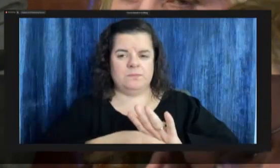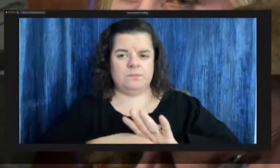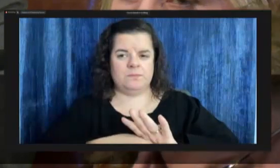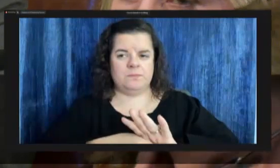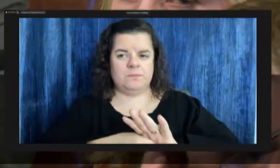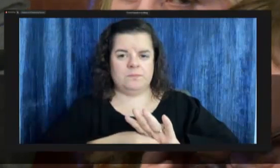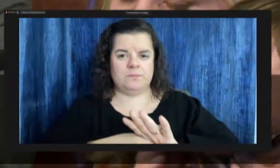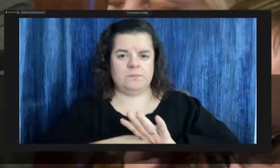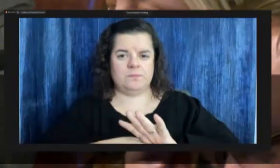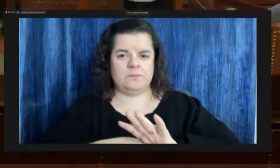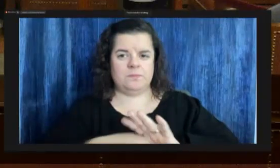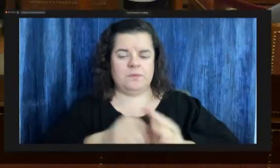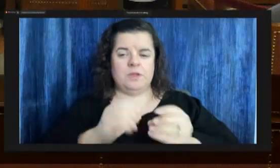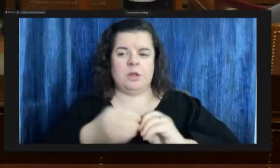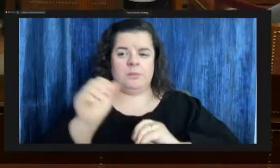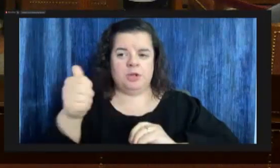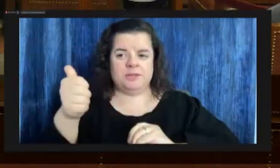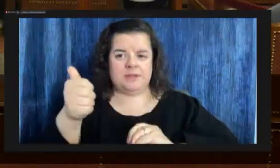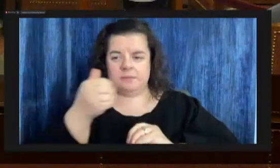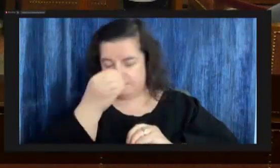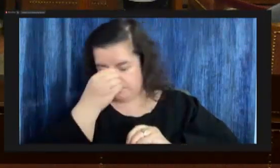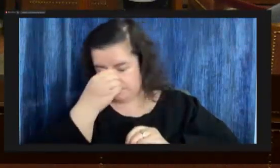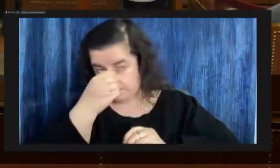Roll number 10, operating the.